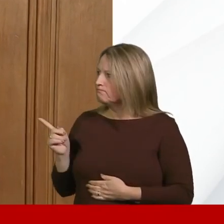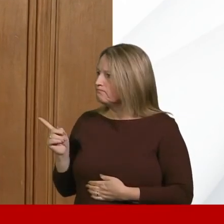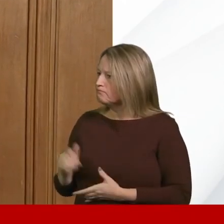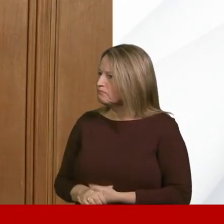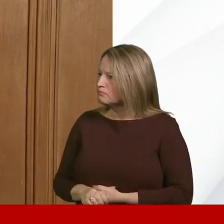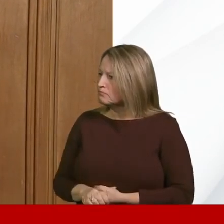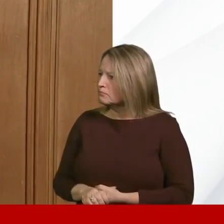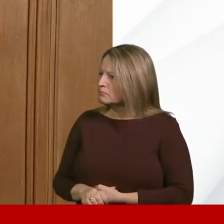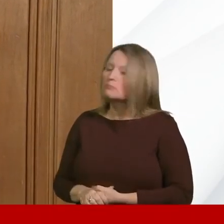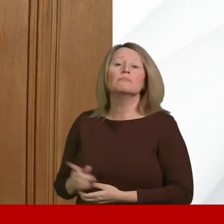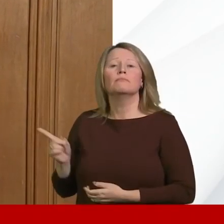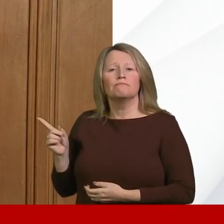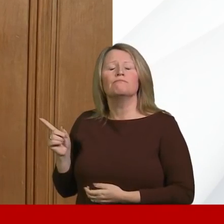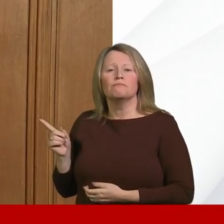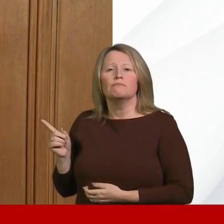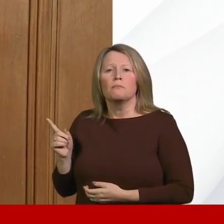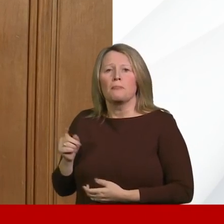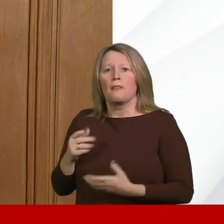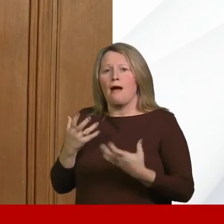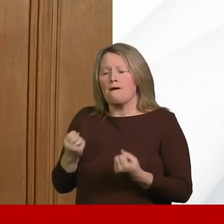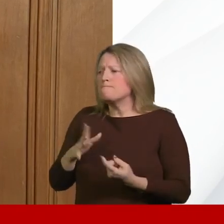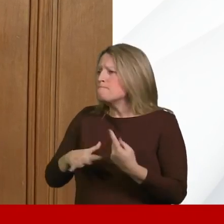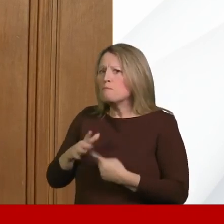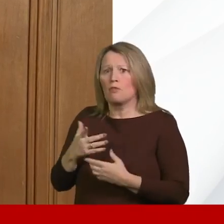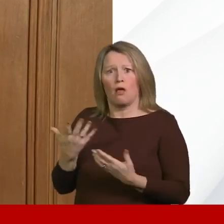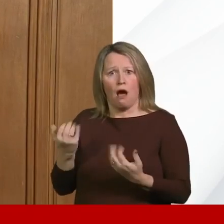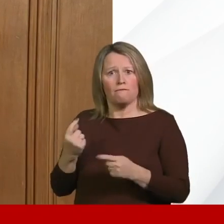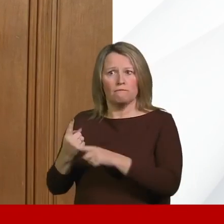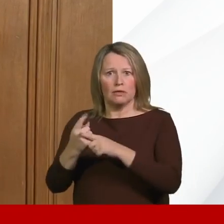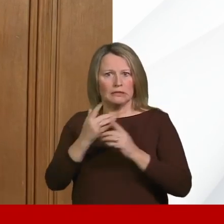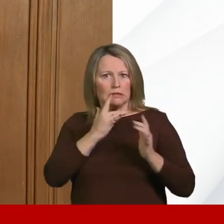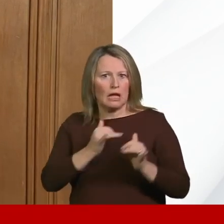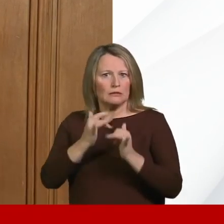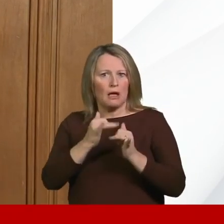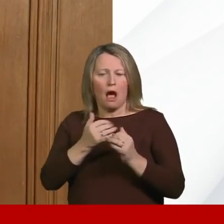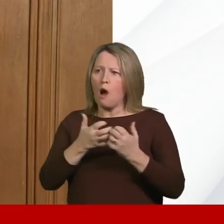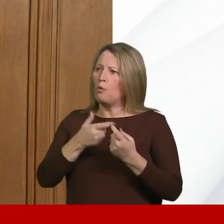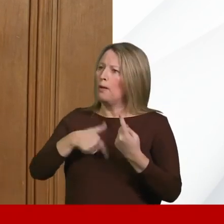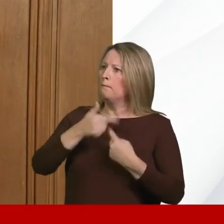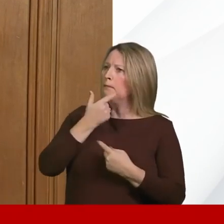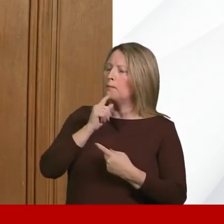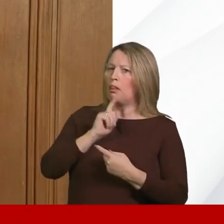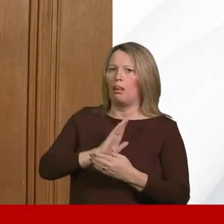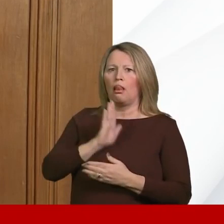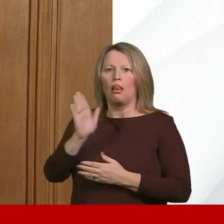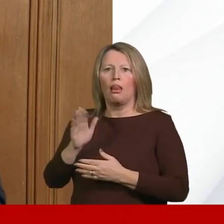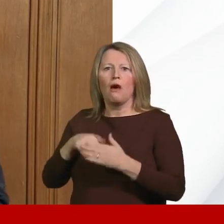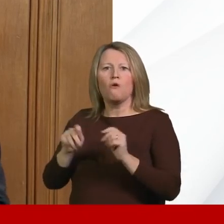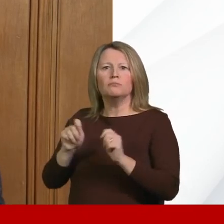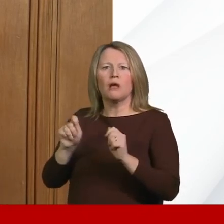care units. It's about outbreaks in an area, and it's about making sure that we